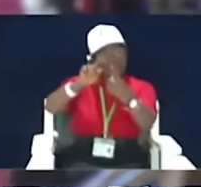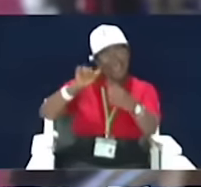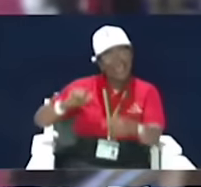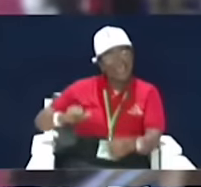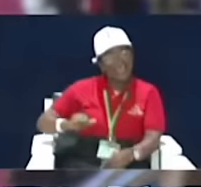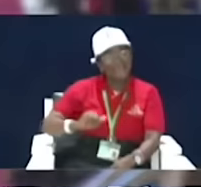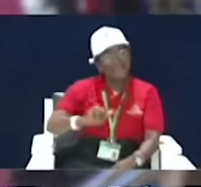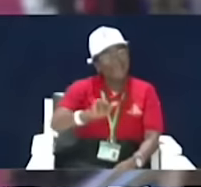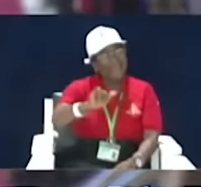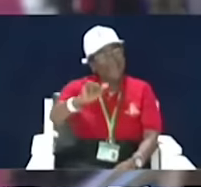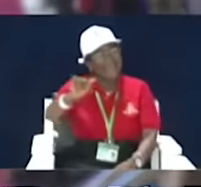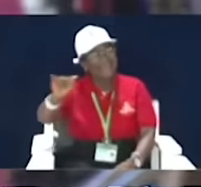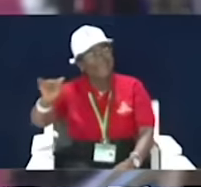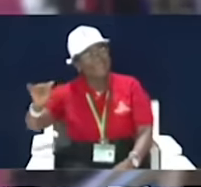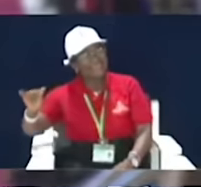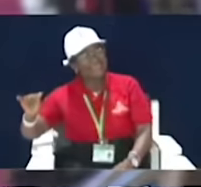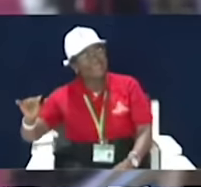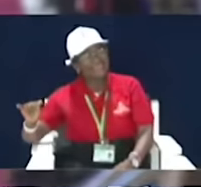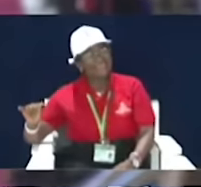everlasting,